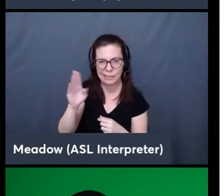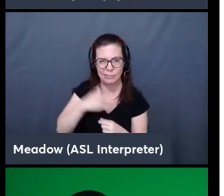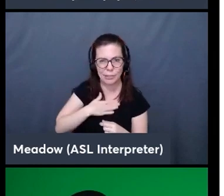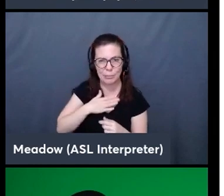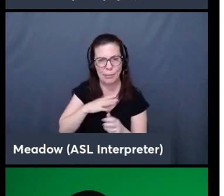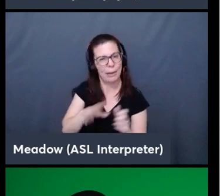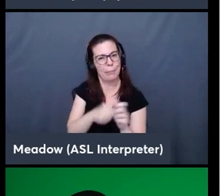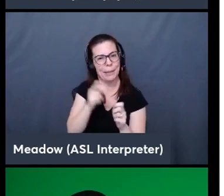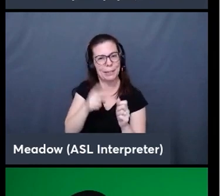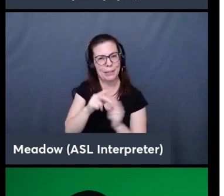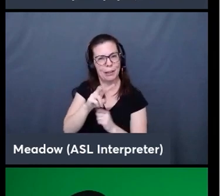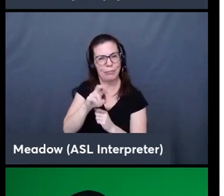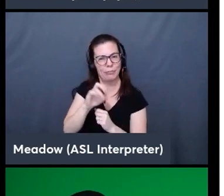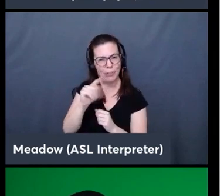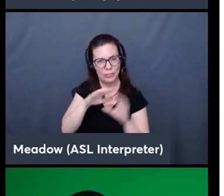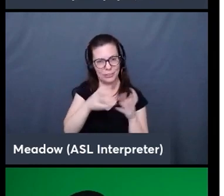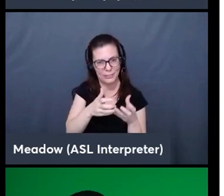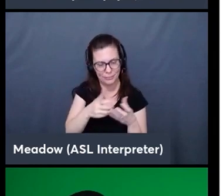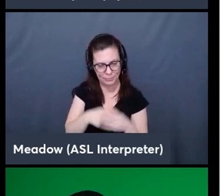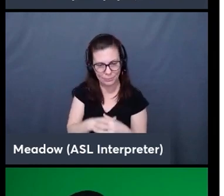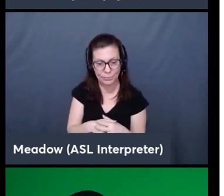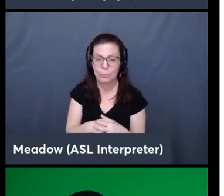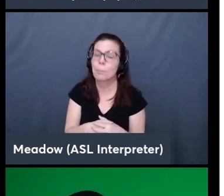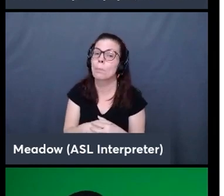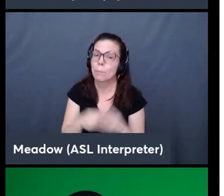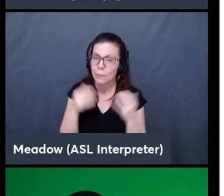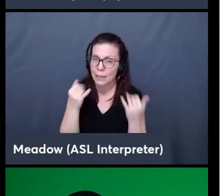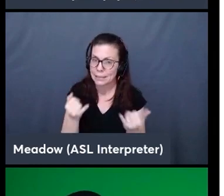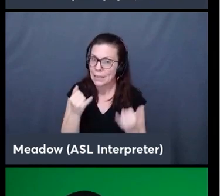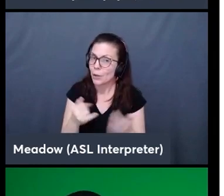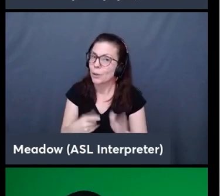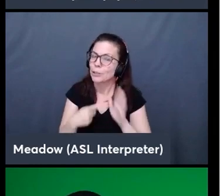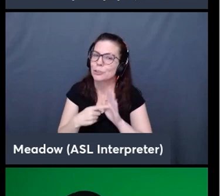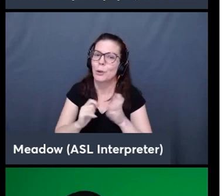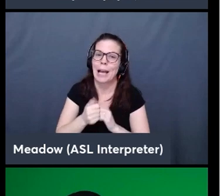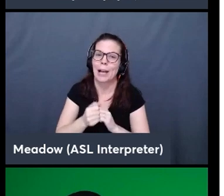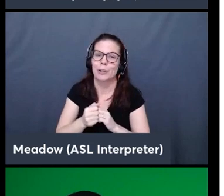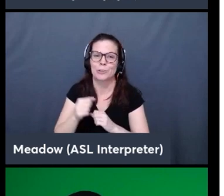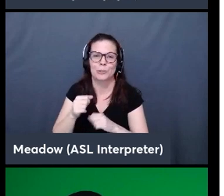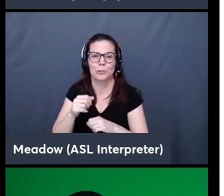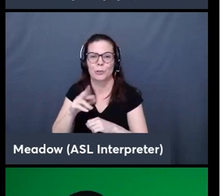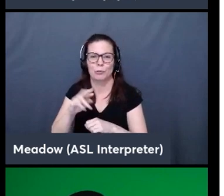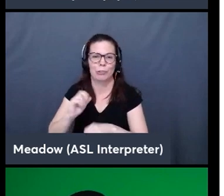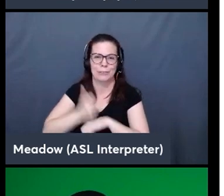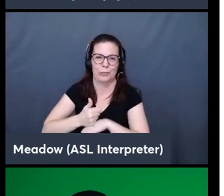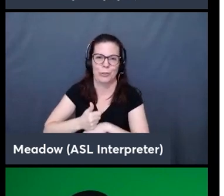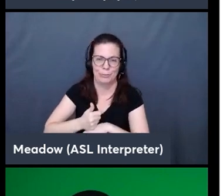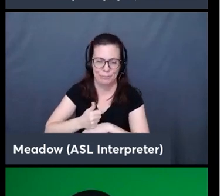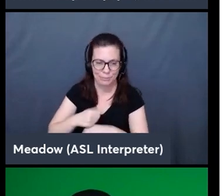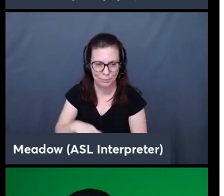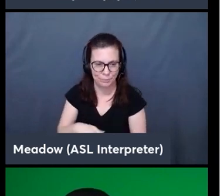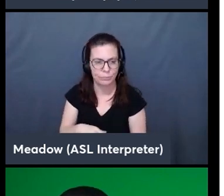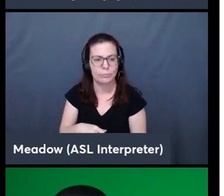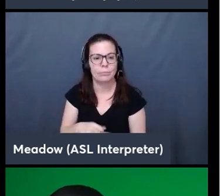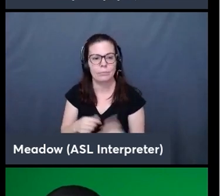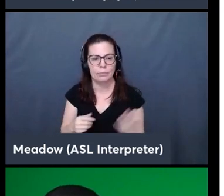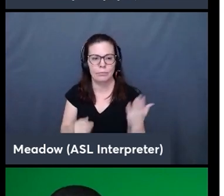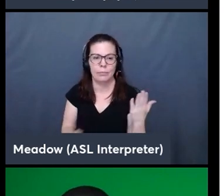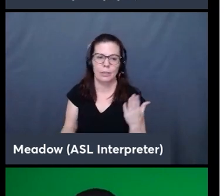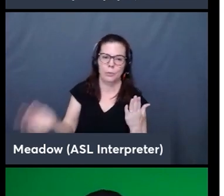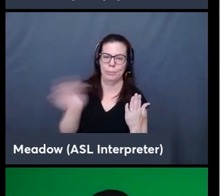vault. And now I will show how to restore the backup. So I'll go